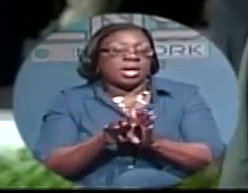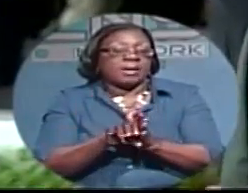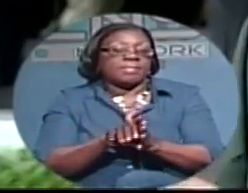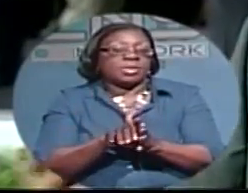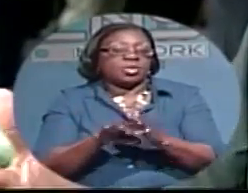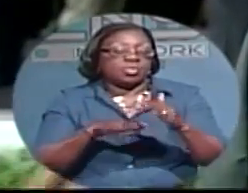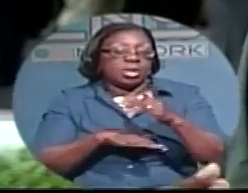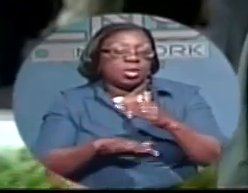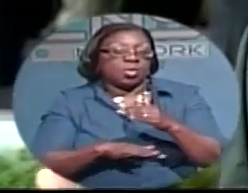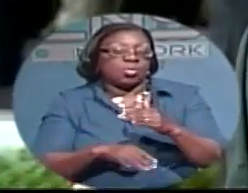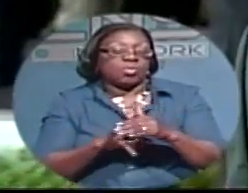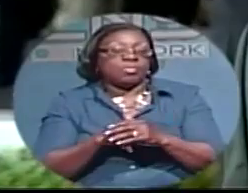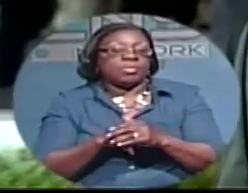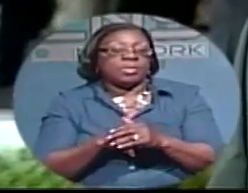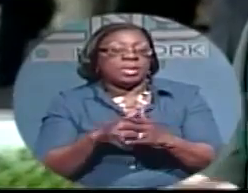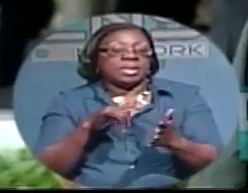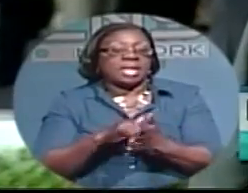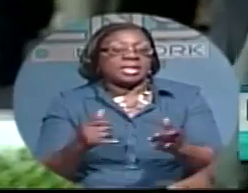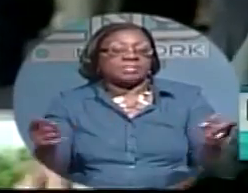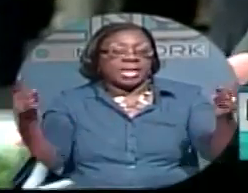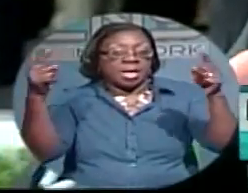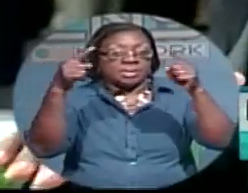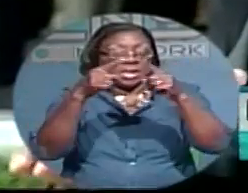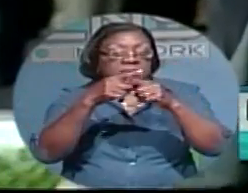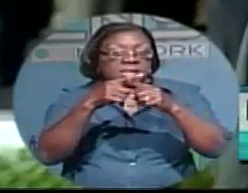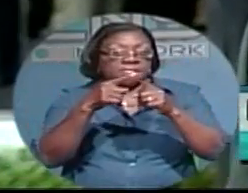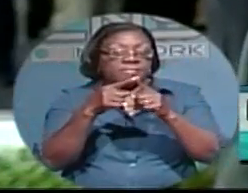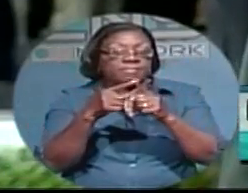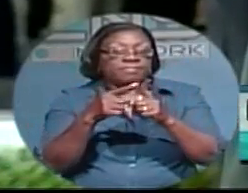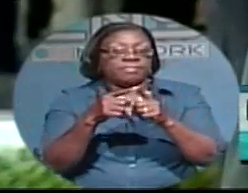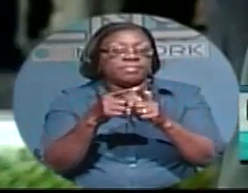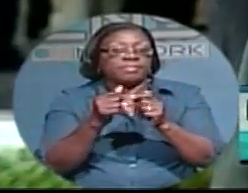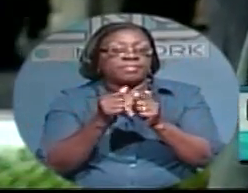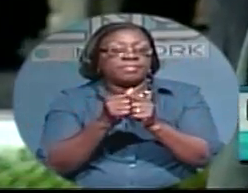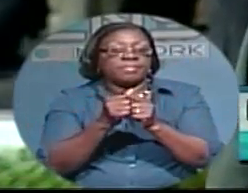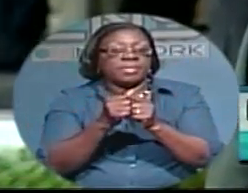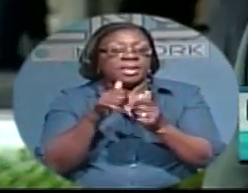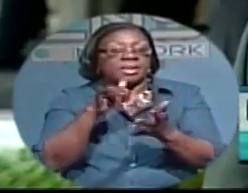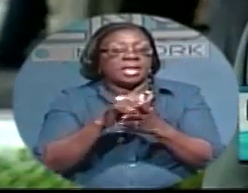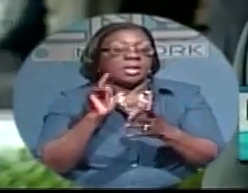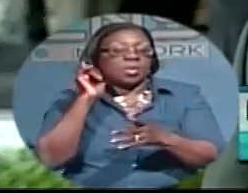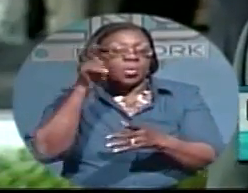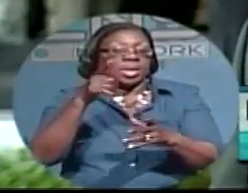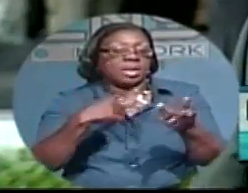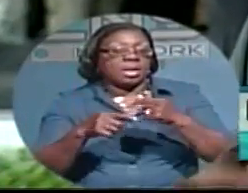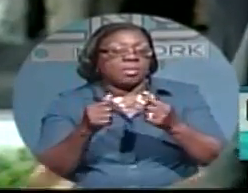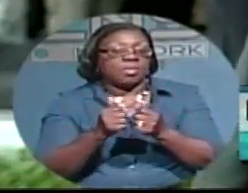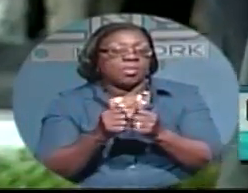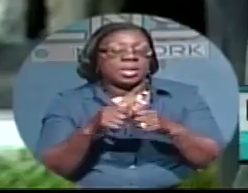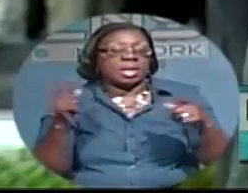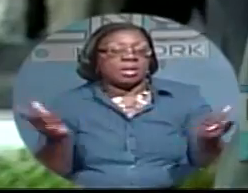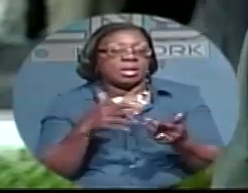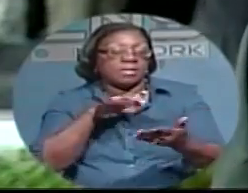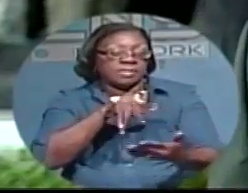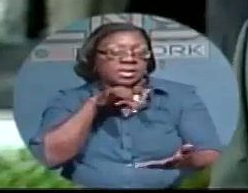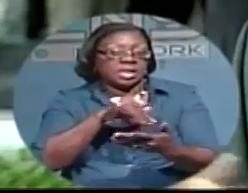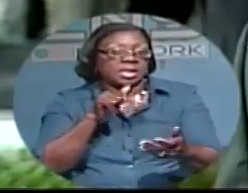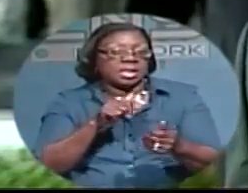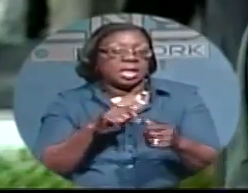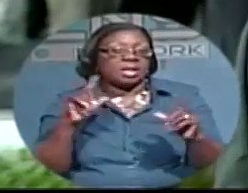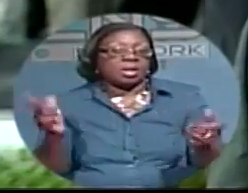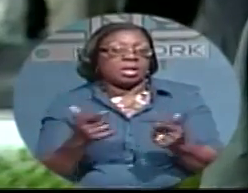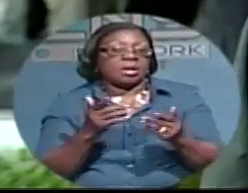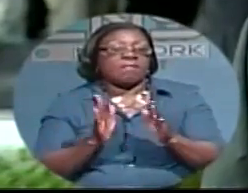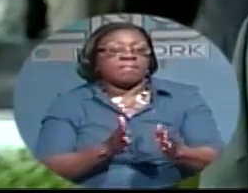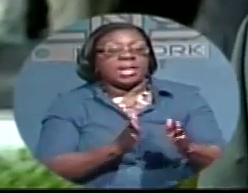minimum. That is my objective. Now, we have to determine what that is, and that will come with a lot of study, a lot of